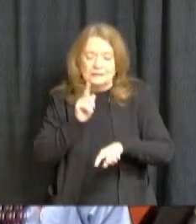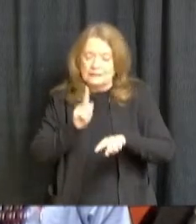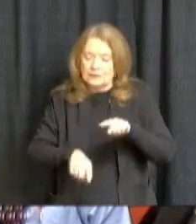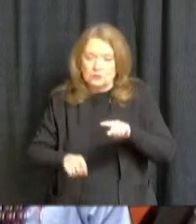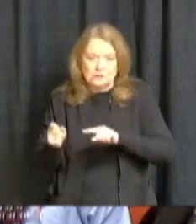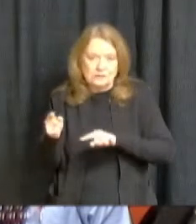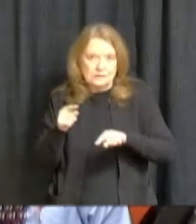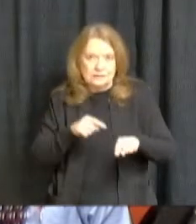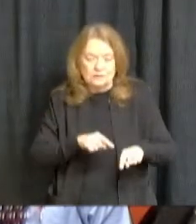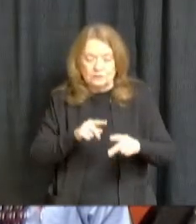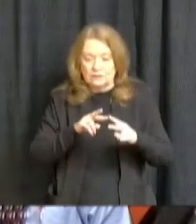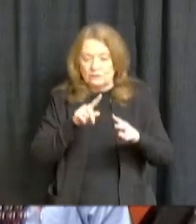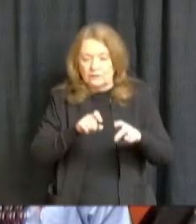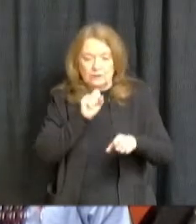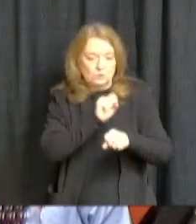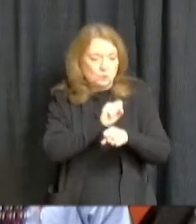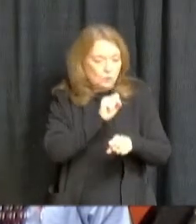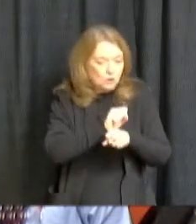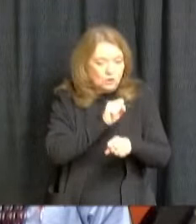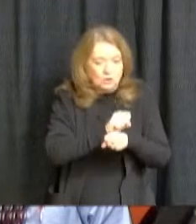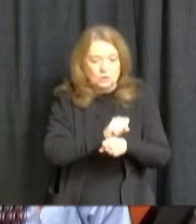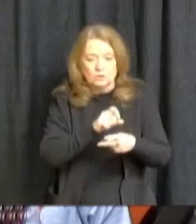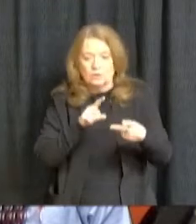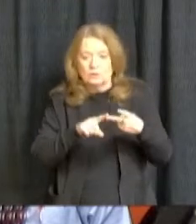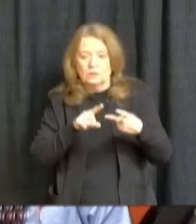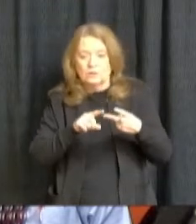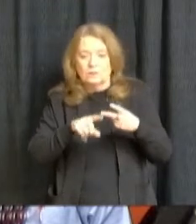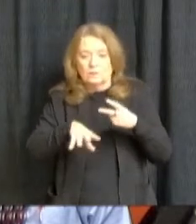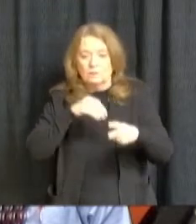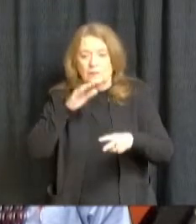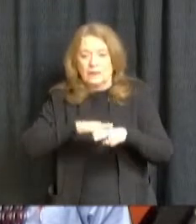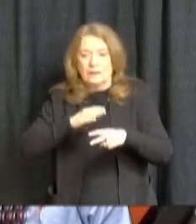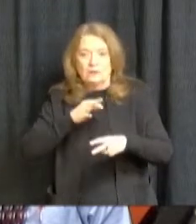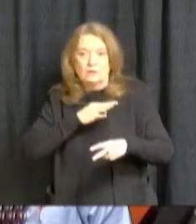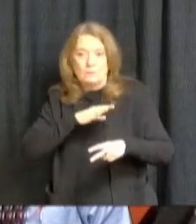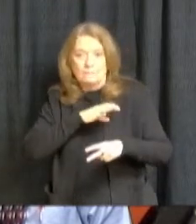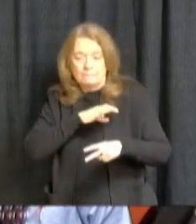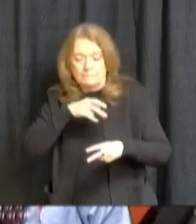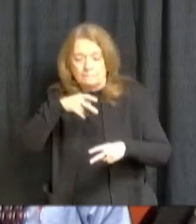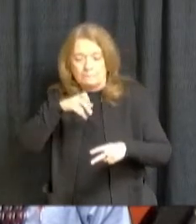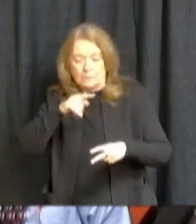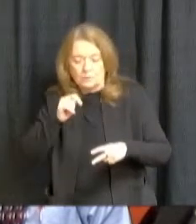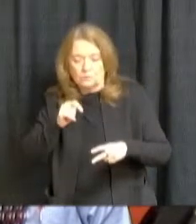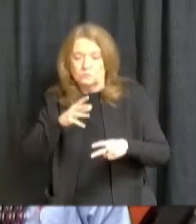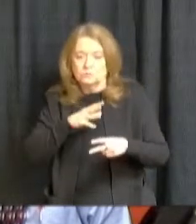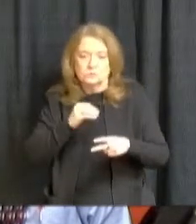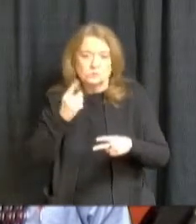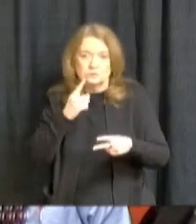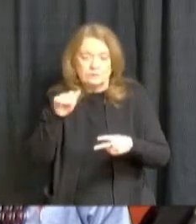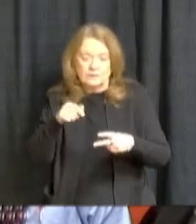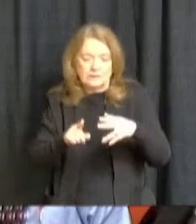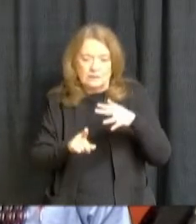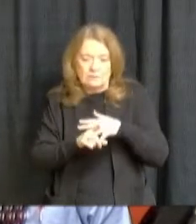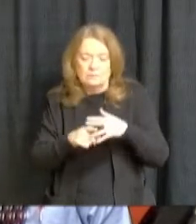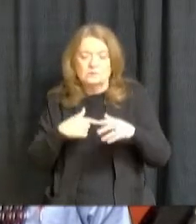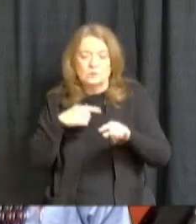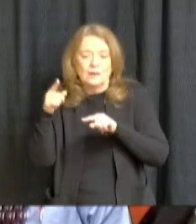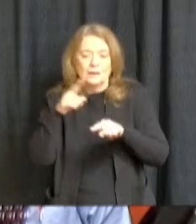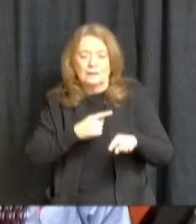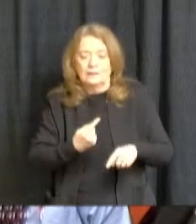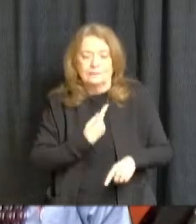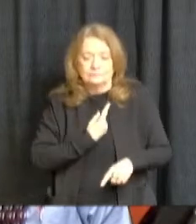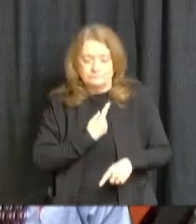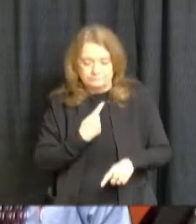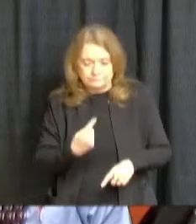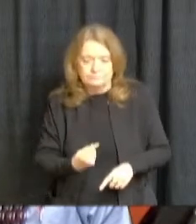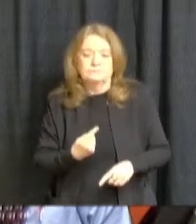it. They either had to work, be out on post, something has come up. So I came down here to speak